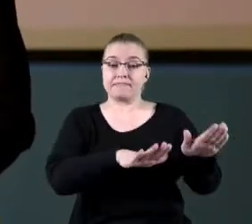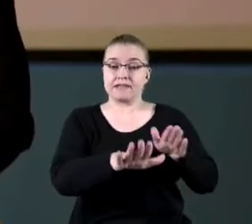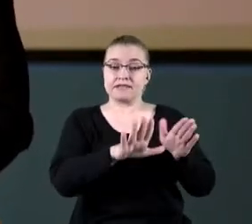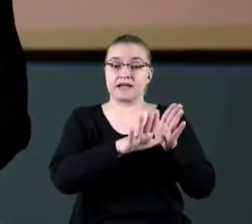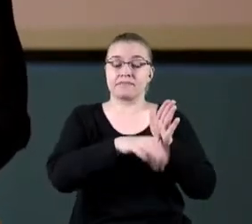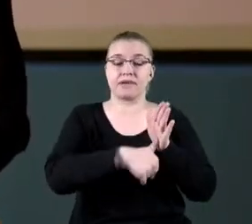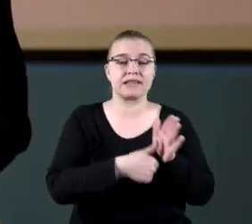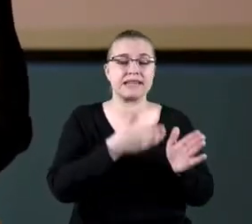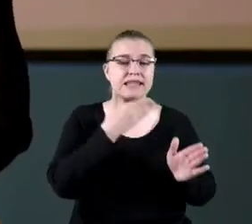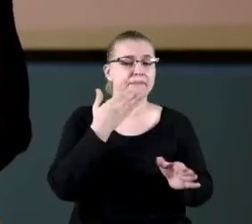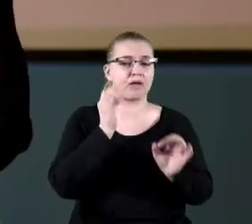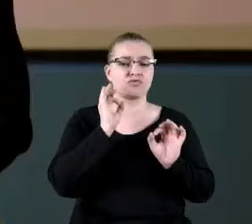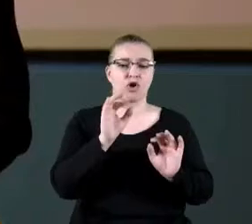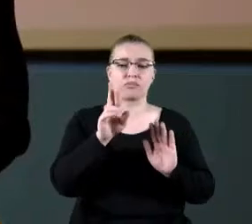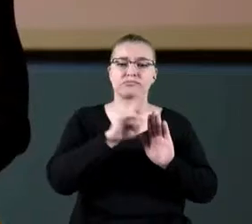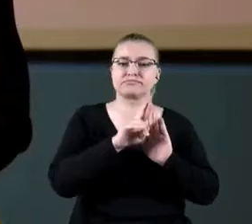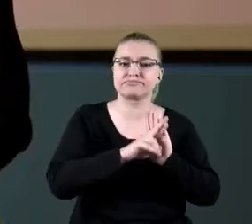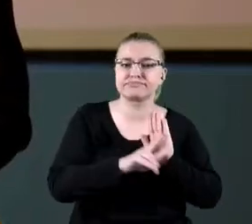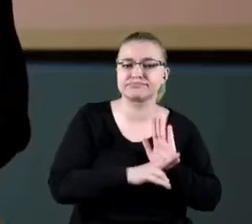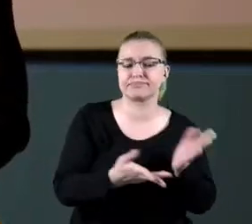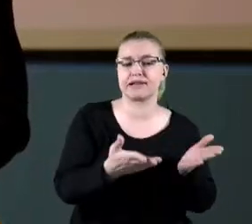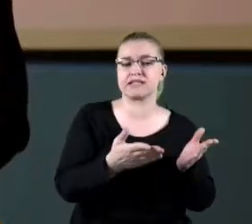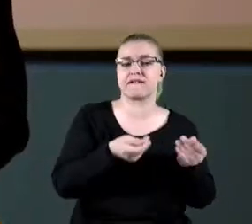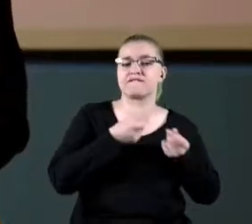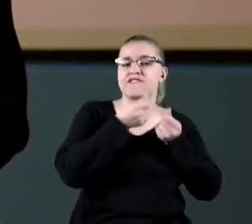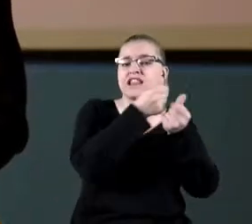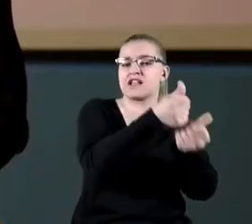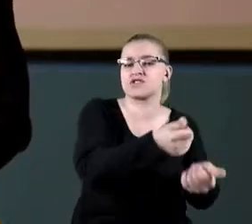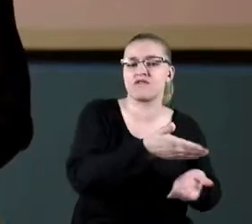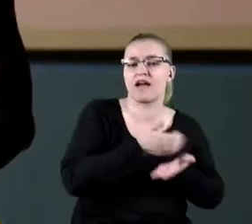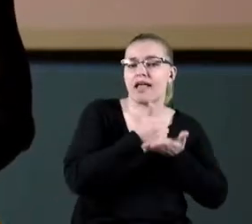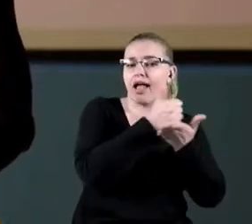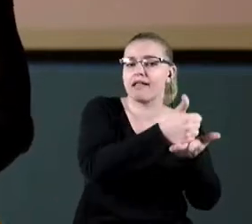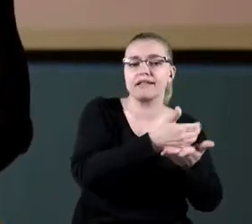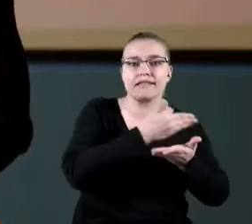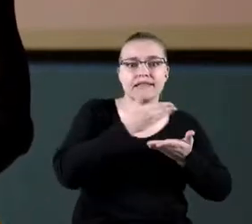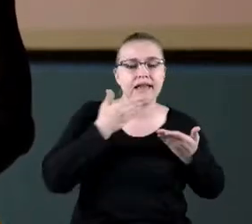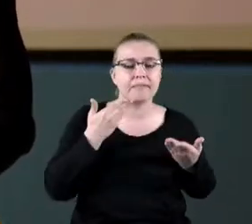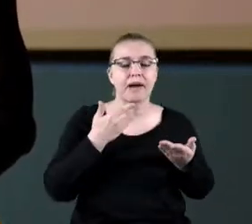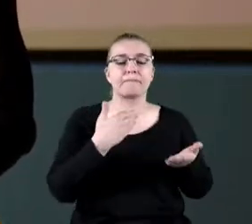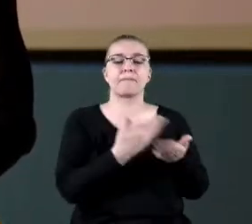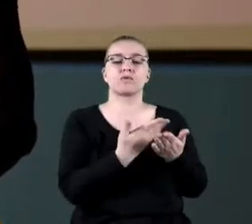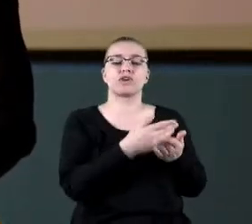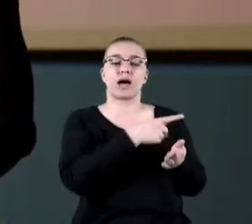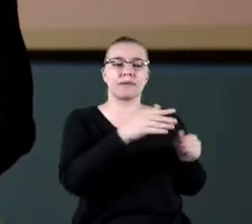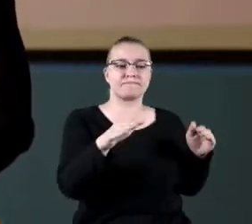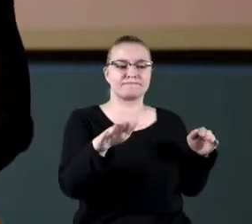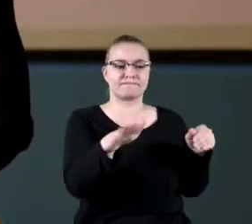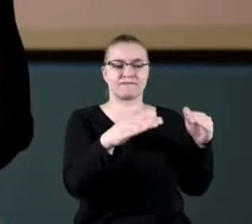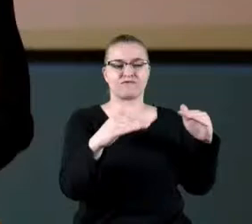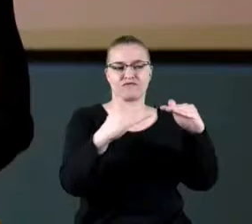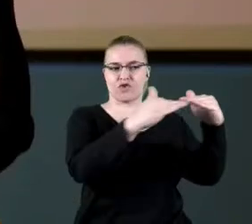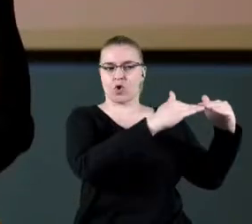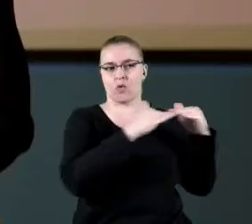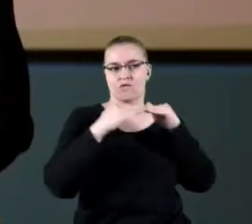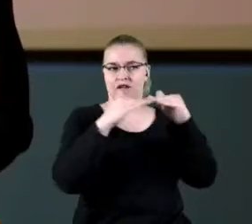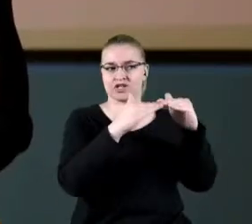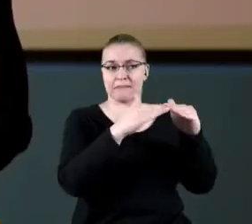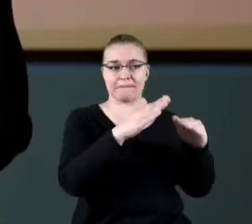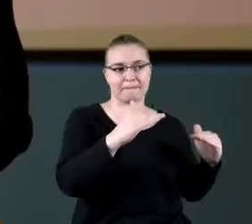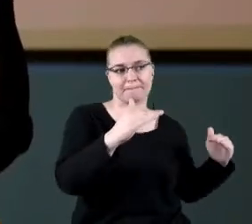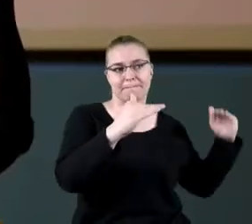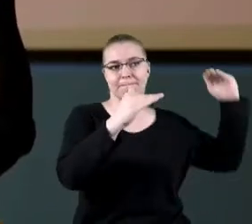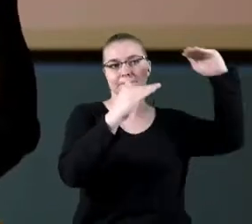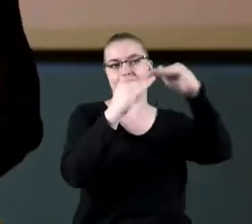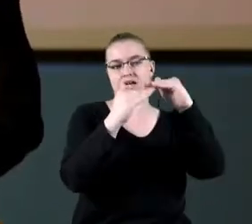support. Standards can be delivered and monitored by the central government, but the city should have